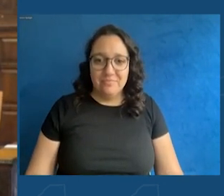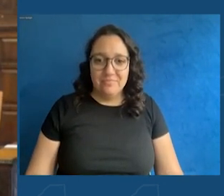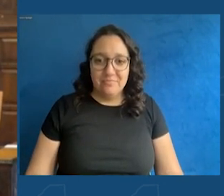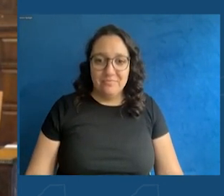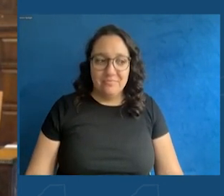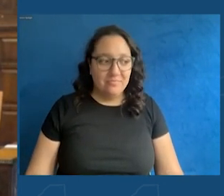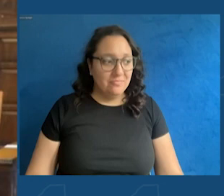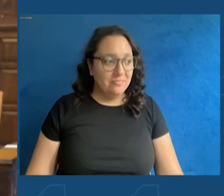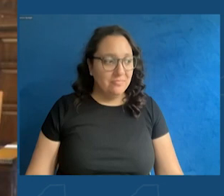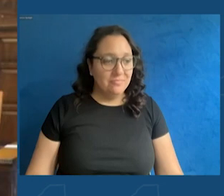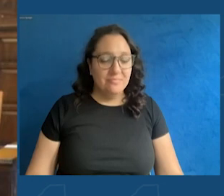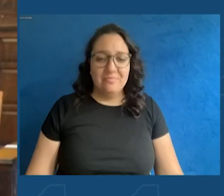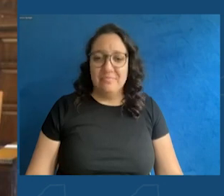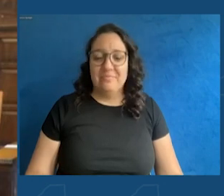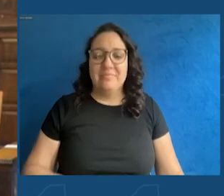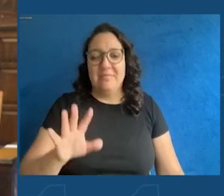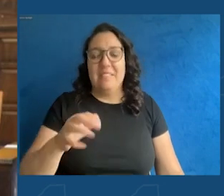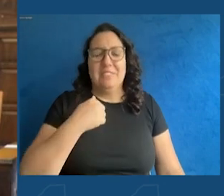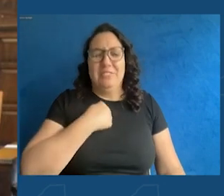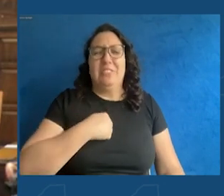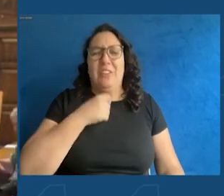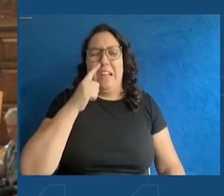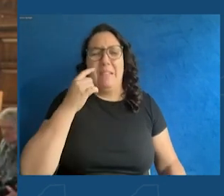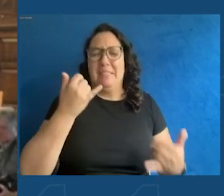I am new to this job.